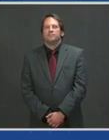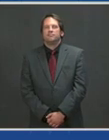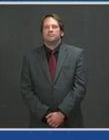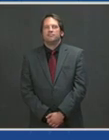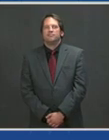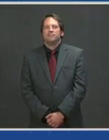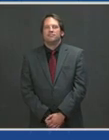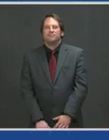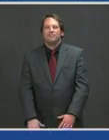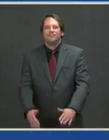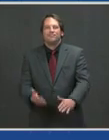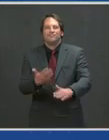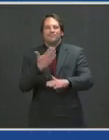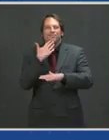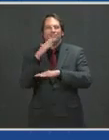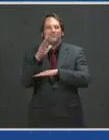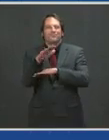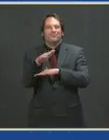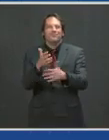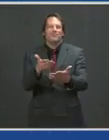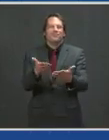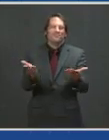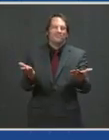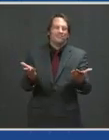Good afternoon, everyone.